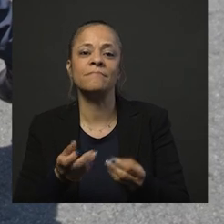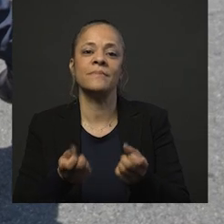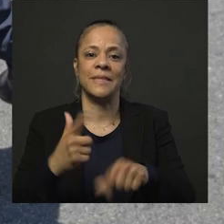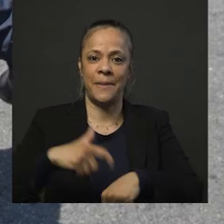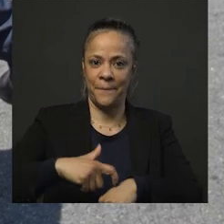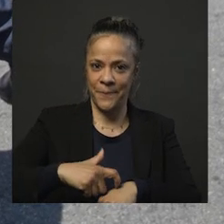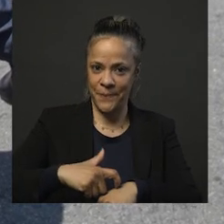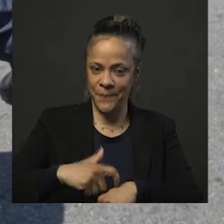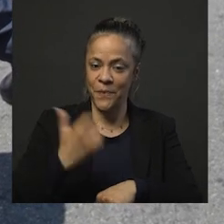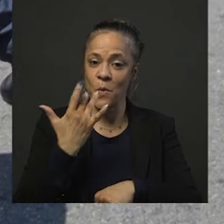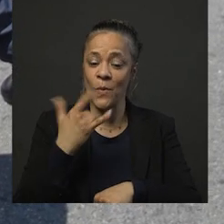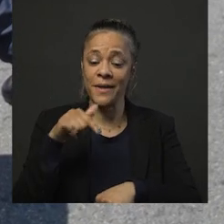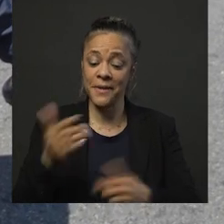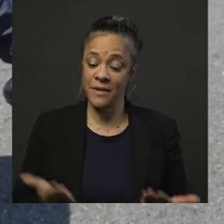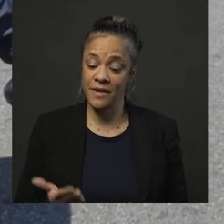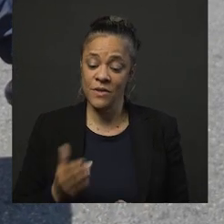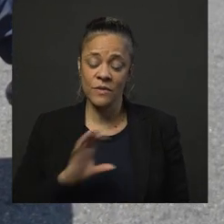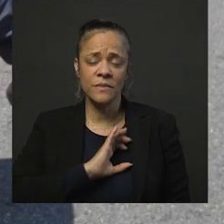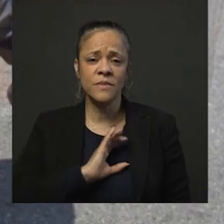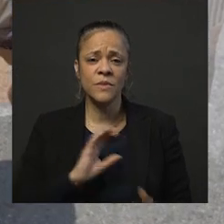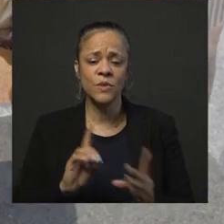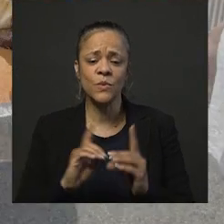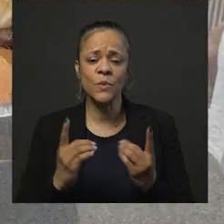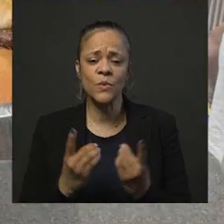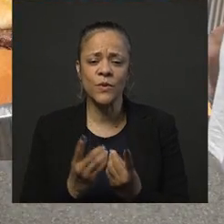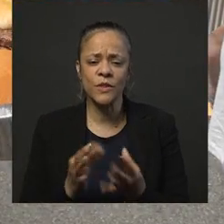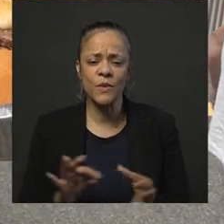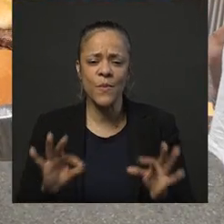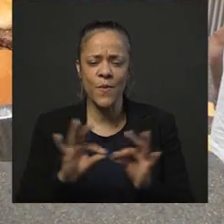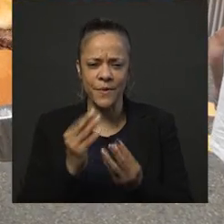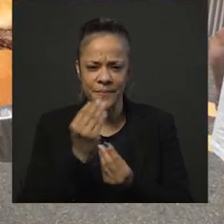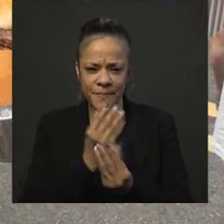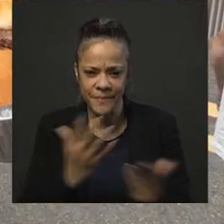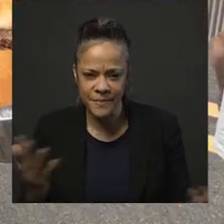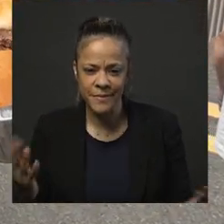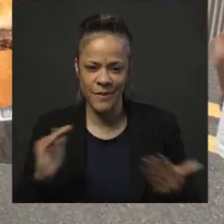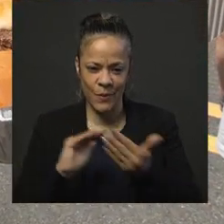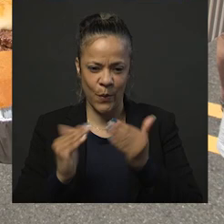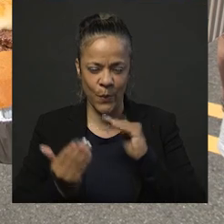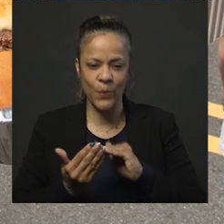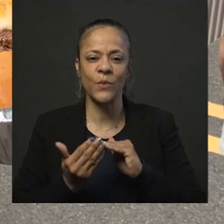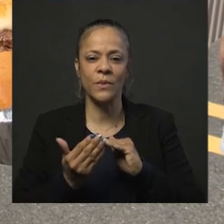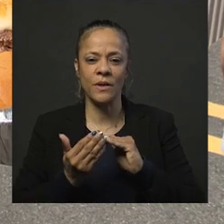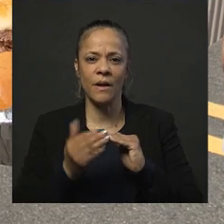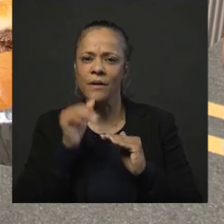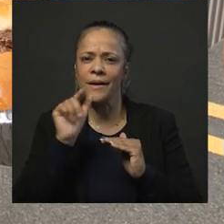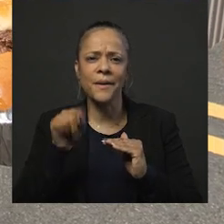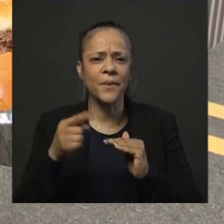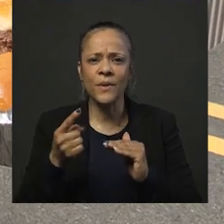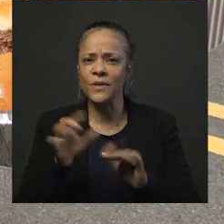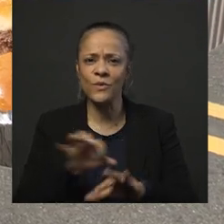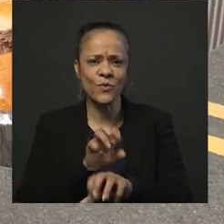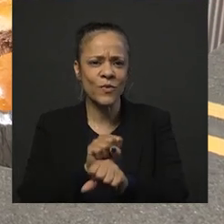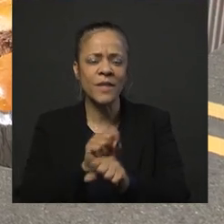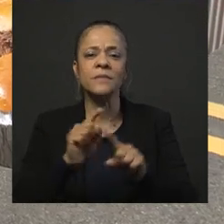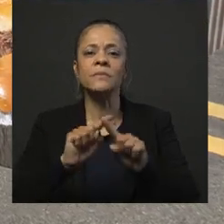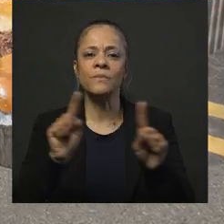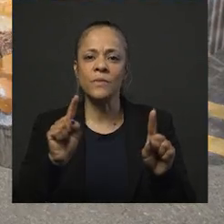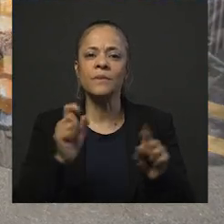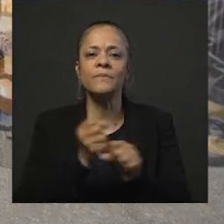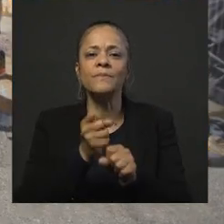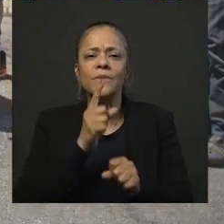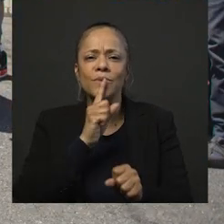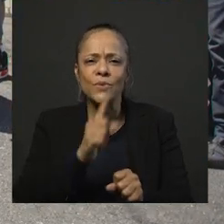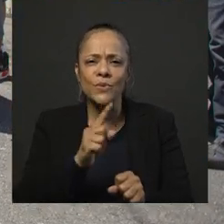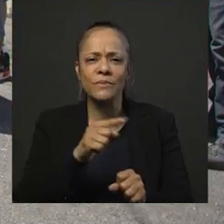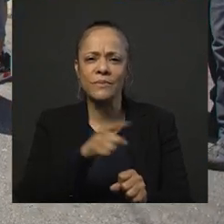with them, because here at the police department, we want to know, help the community know that we're not just out there to do